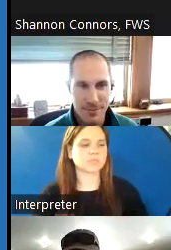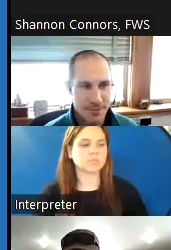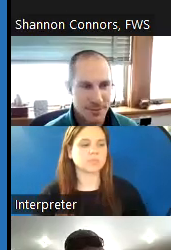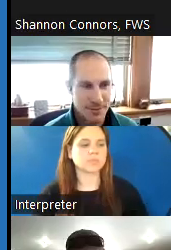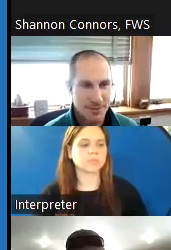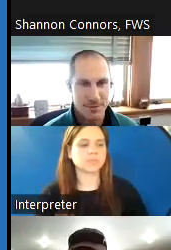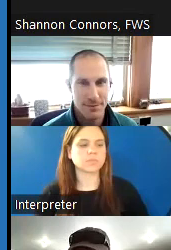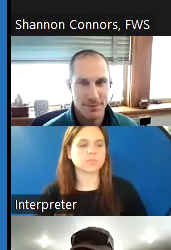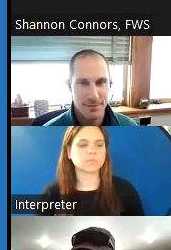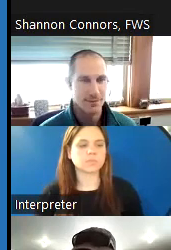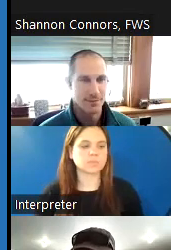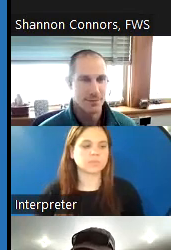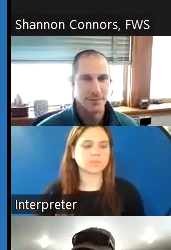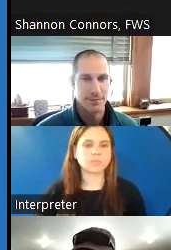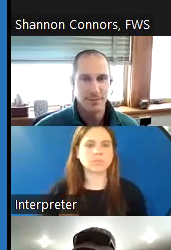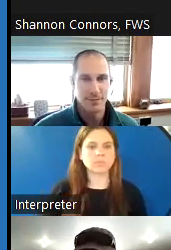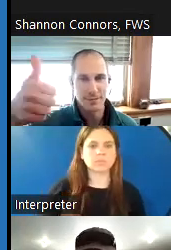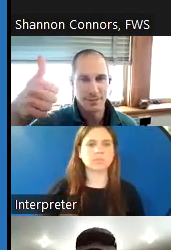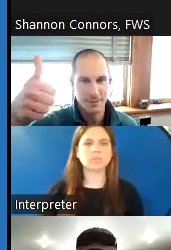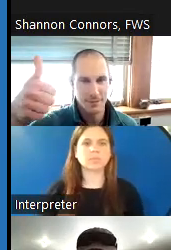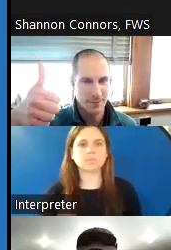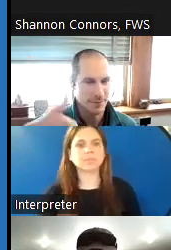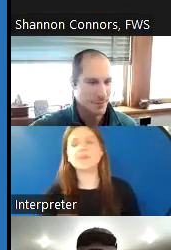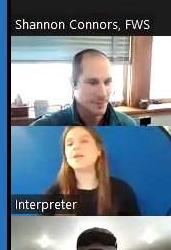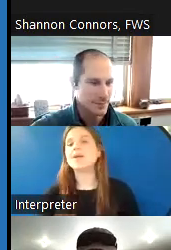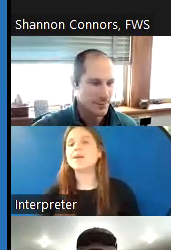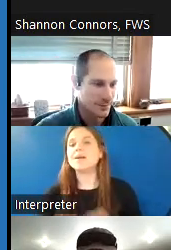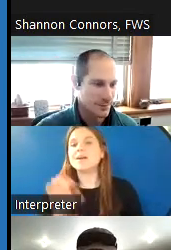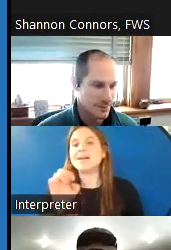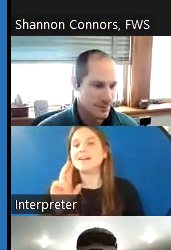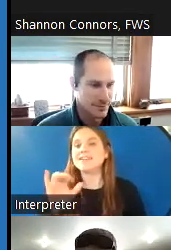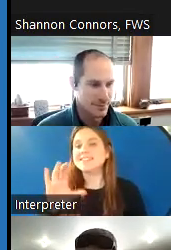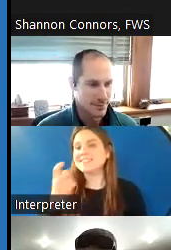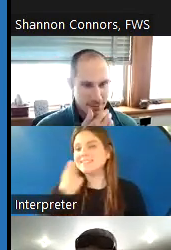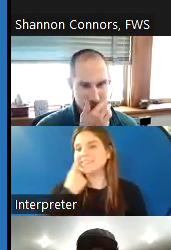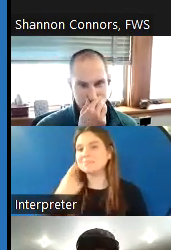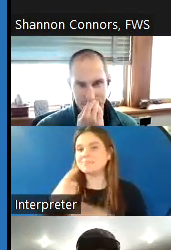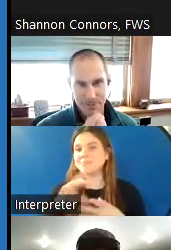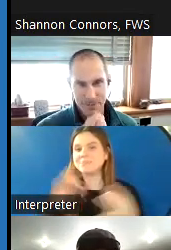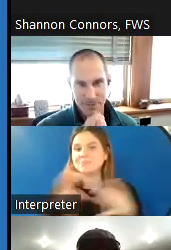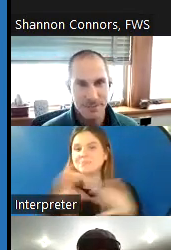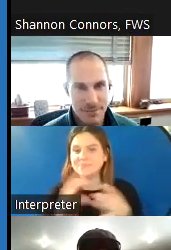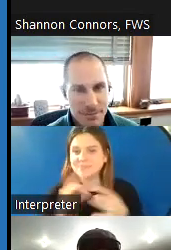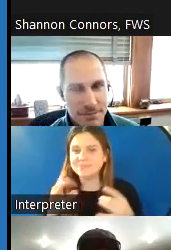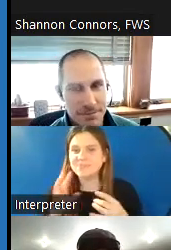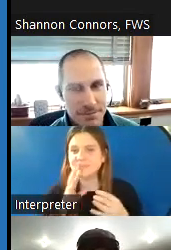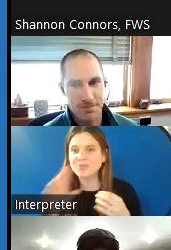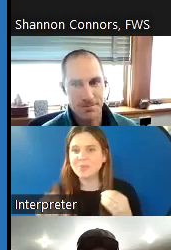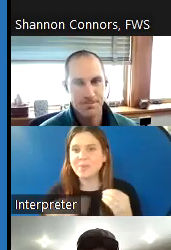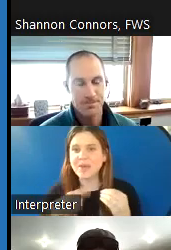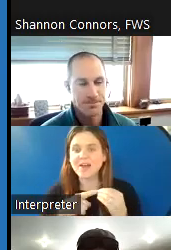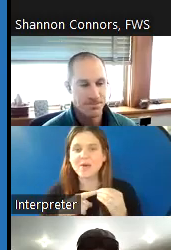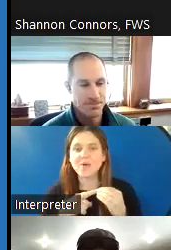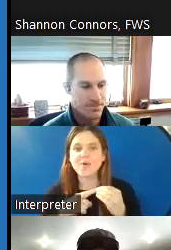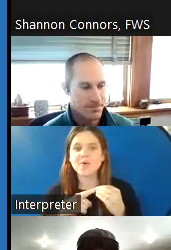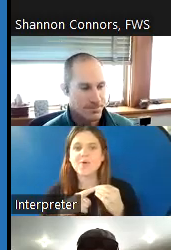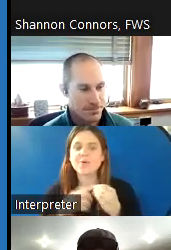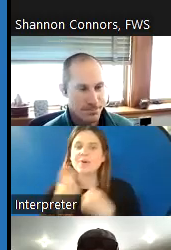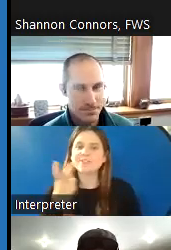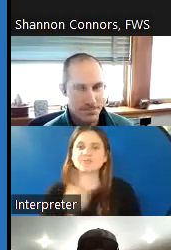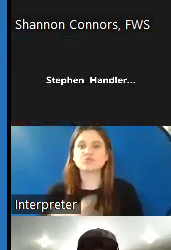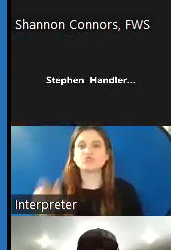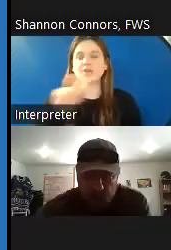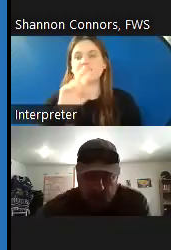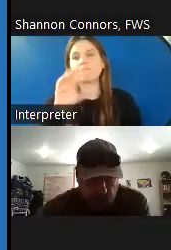So, like Eric had mentioned, I mean, they're getting ready to move into a Tribal Forest Protection